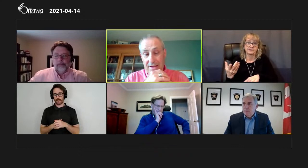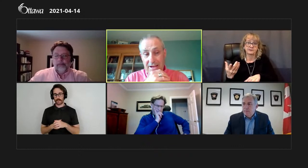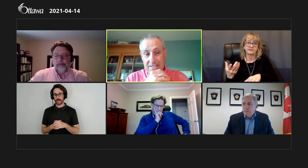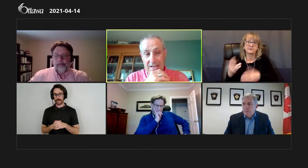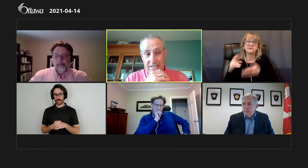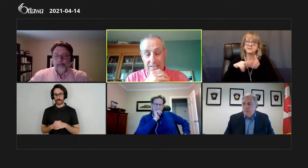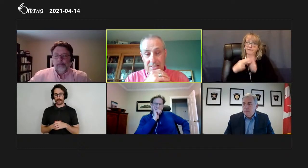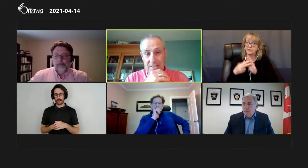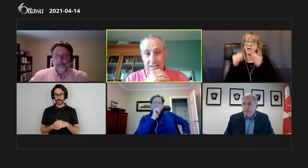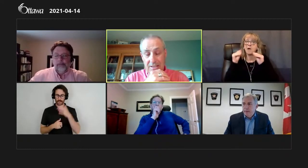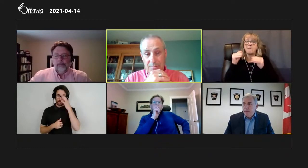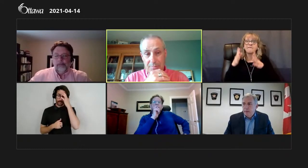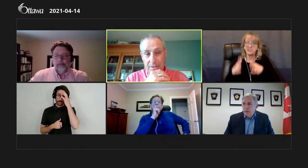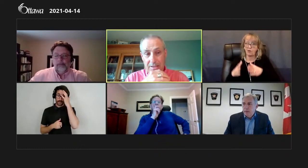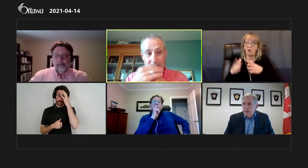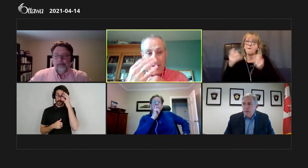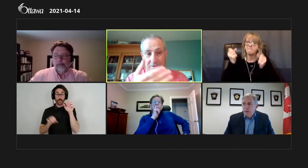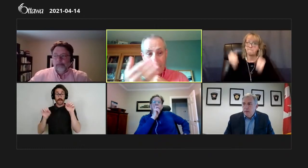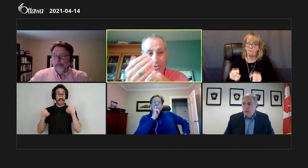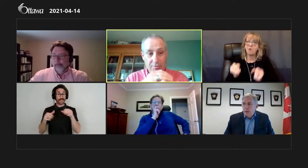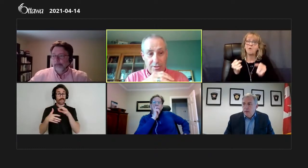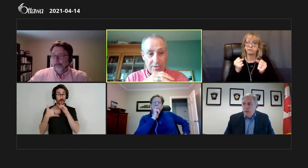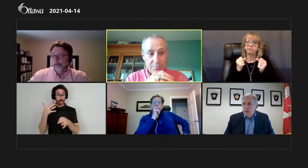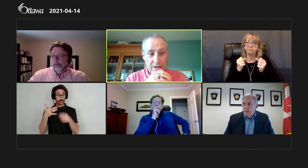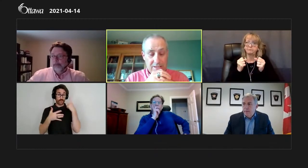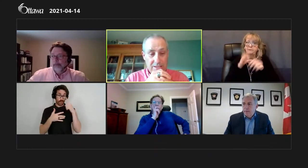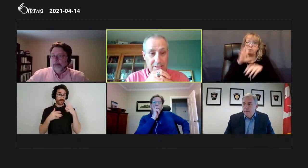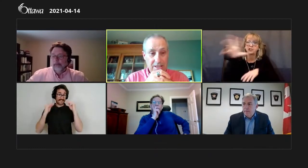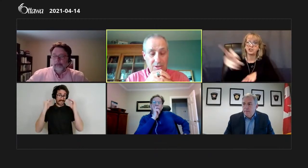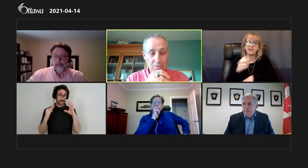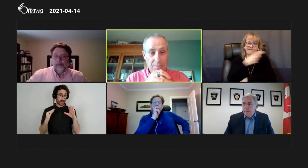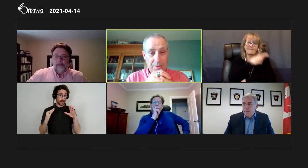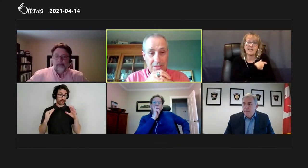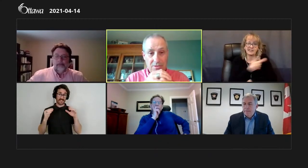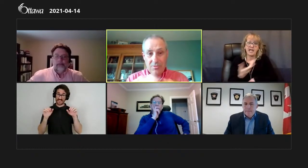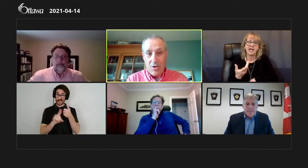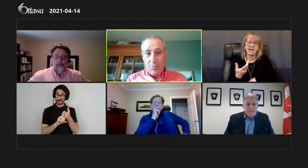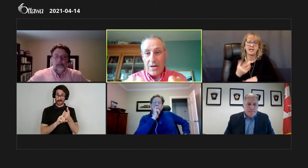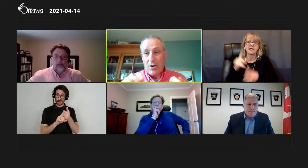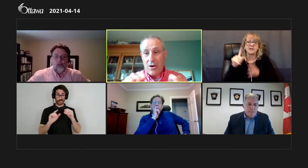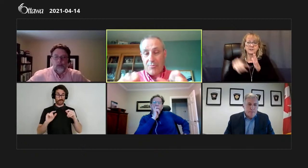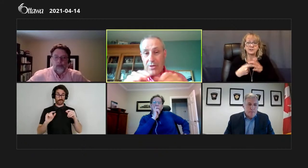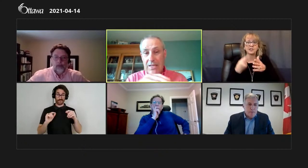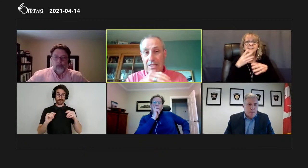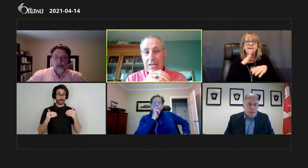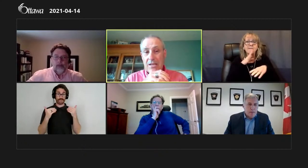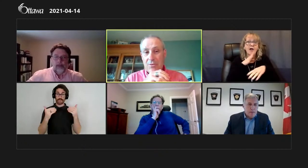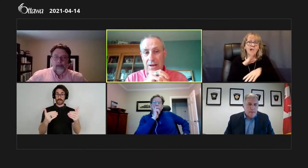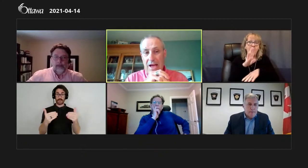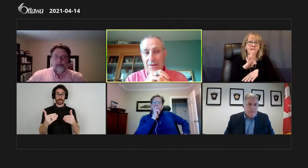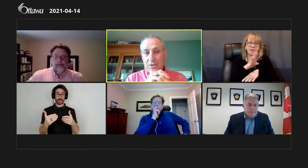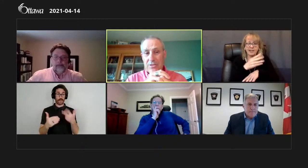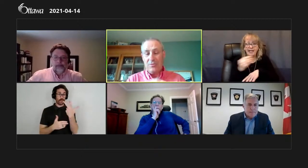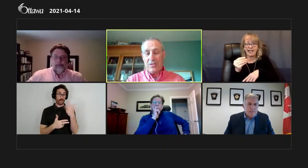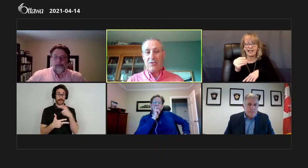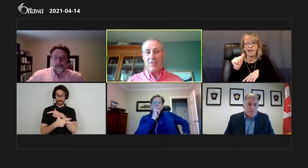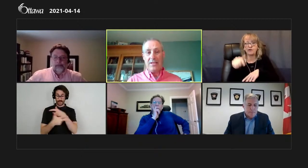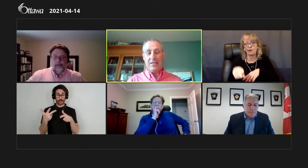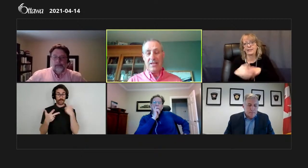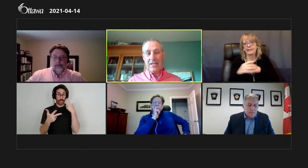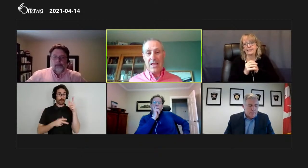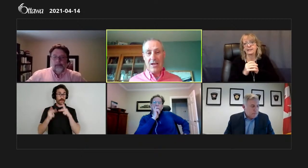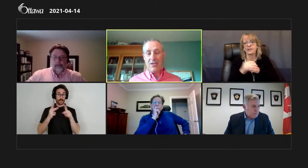to get vaccinated. And I'll turn it over to Brent and Tony, but there already are three avenues out